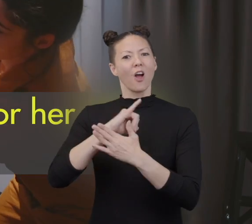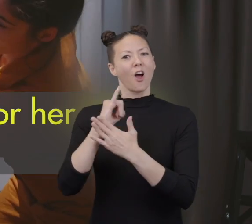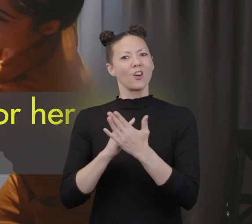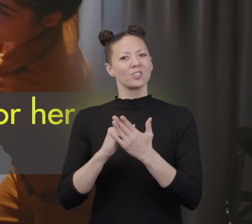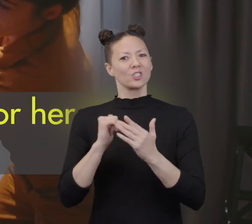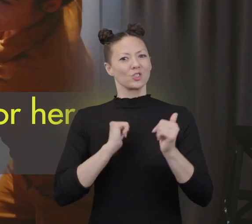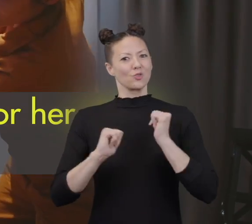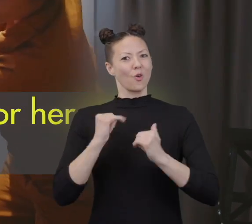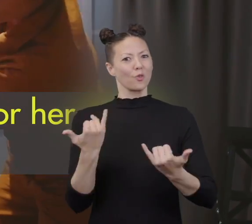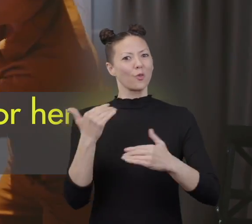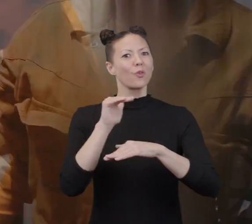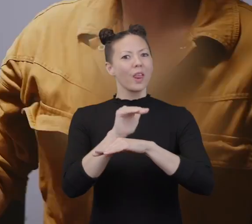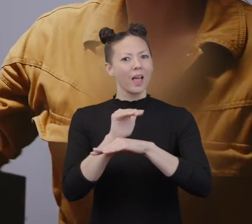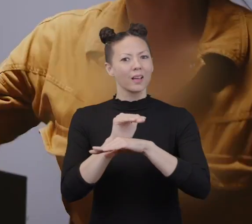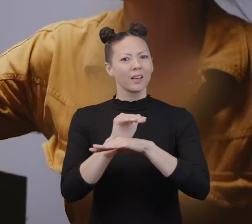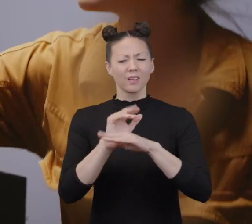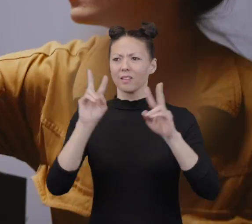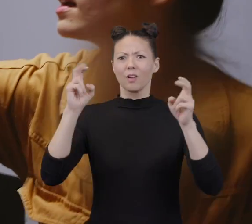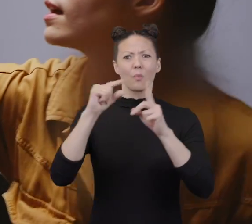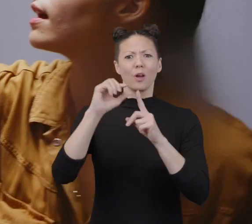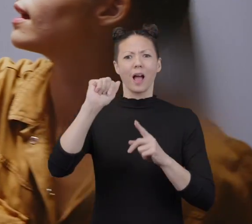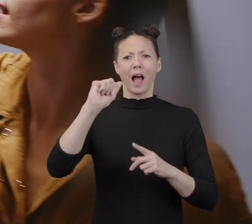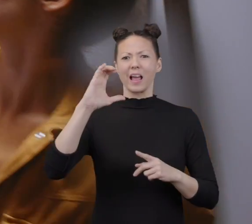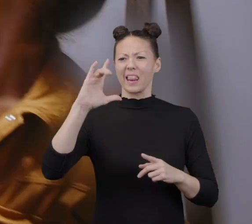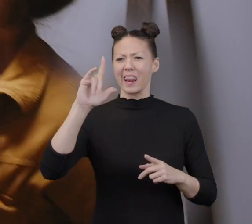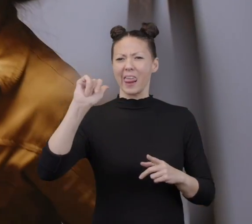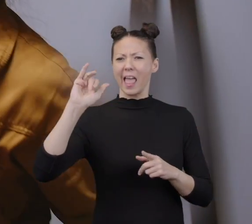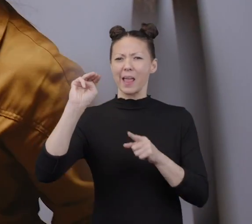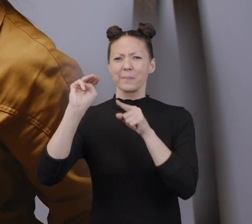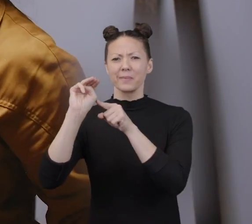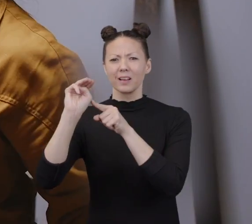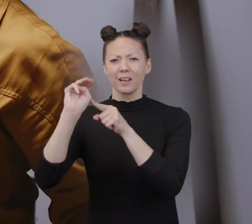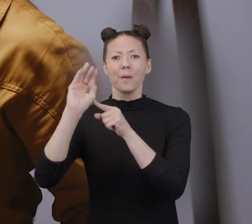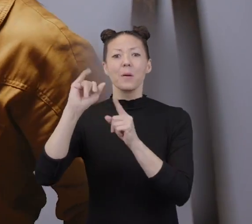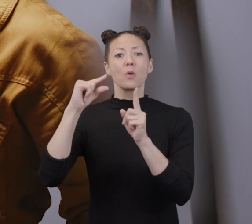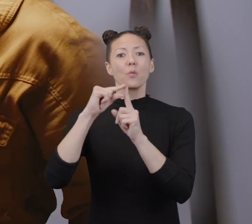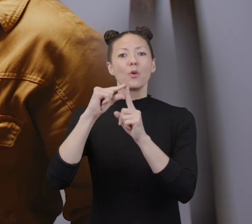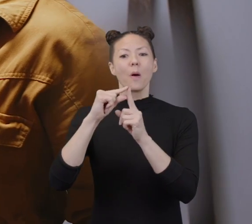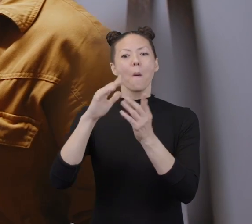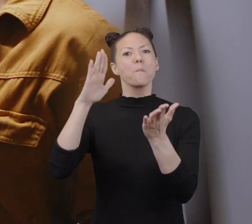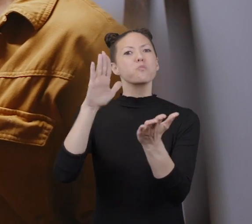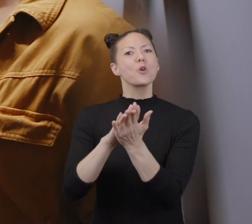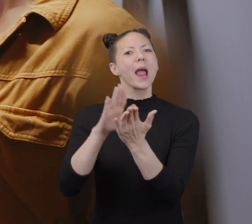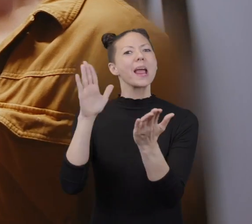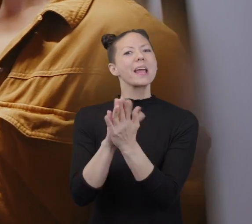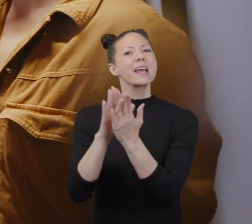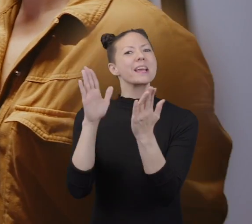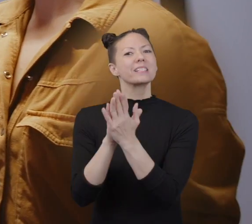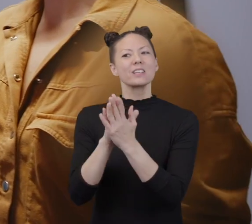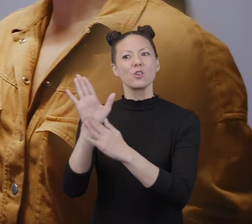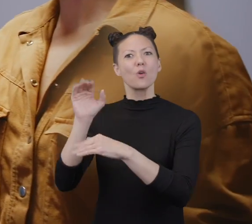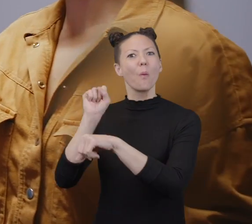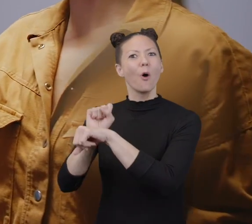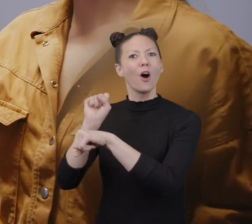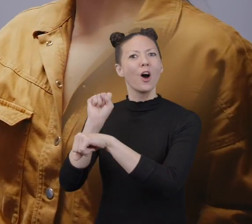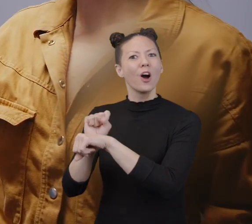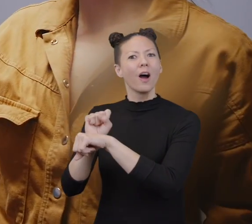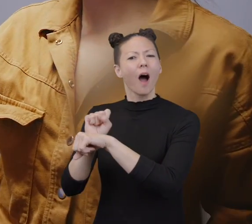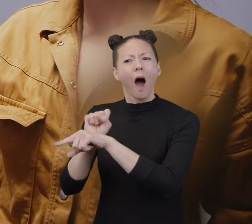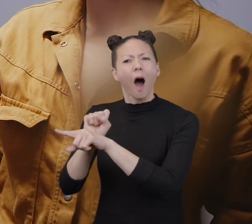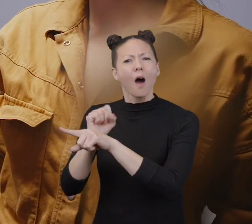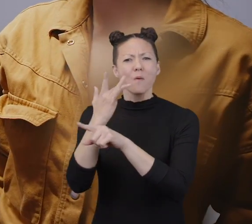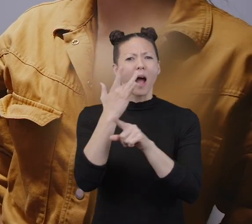tonight. The word acclaim was followed by the words praise for her work, which is actually